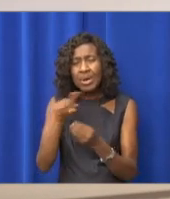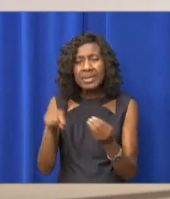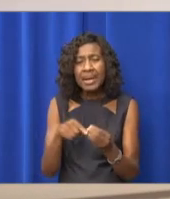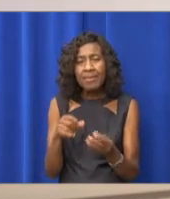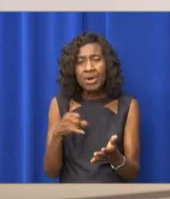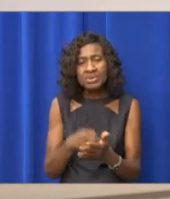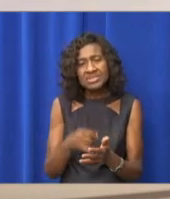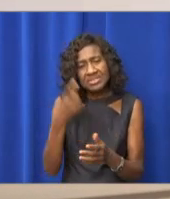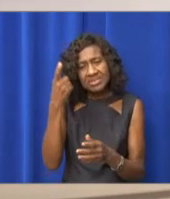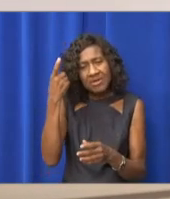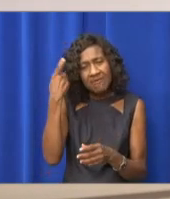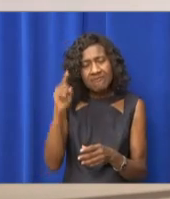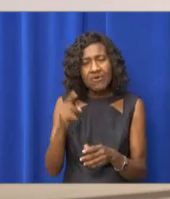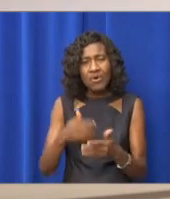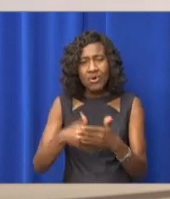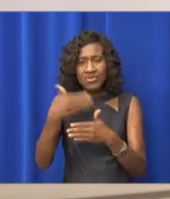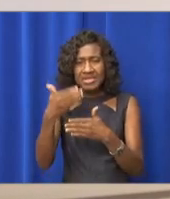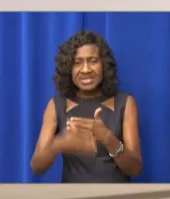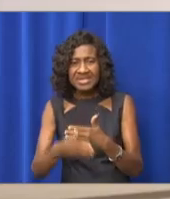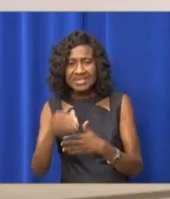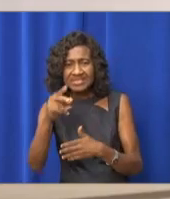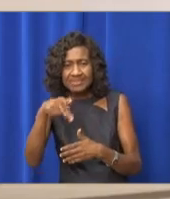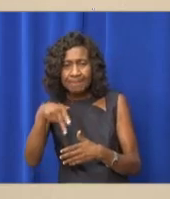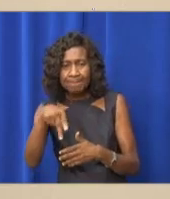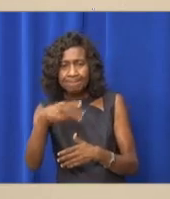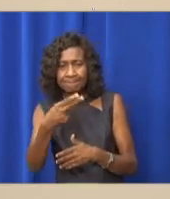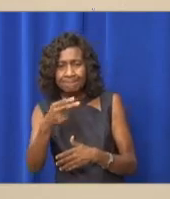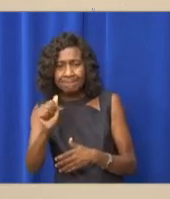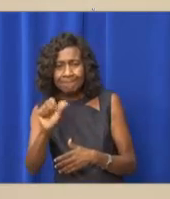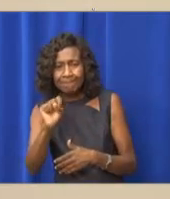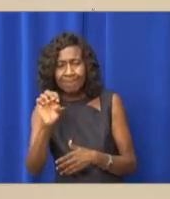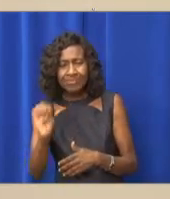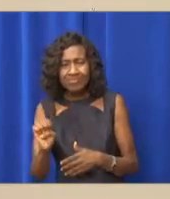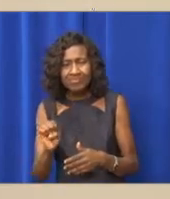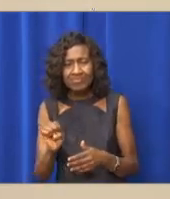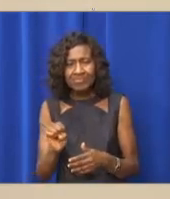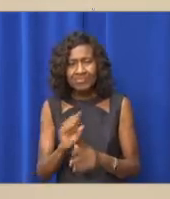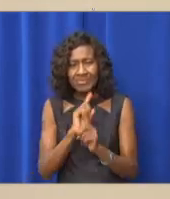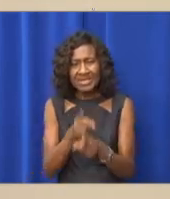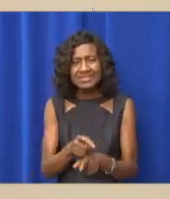of unlocking Cayman? No.